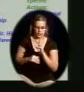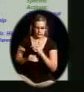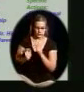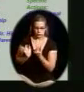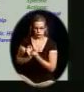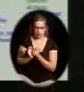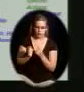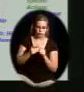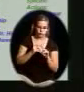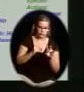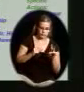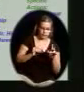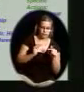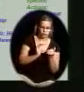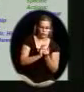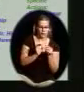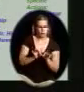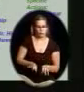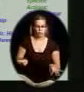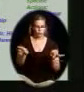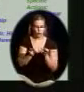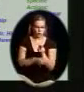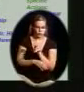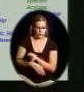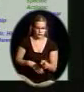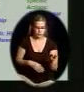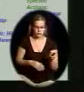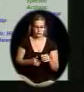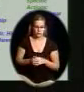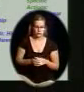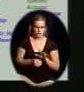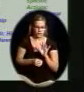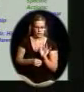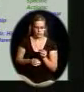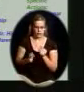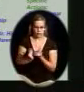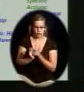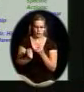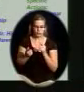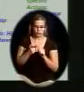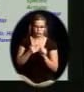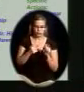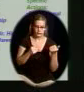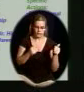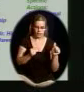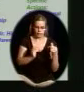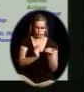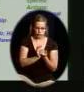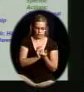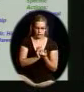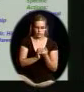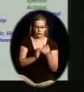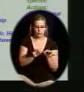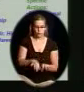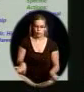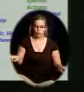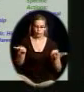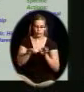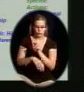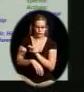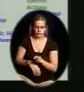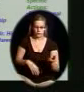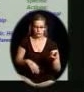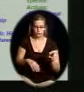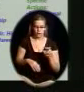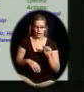to 7th grade is a very important transition. And 9th grade to 10th grade is an extremely important transition. So our